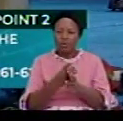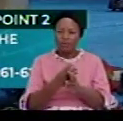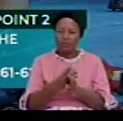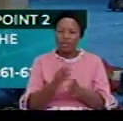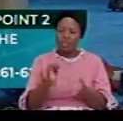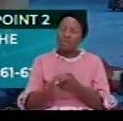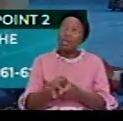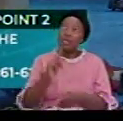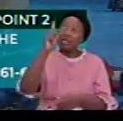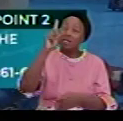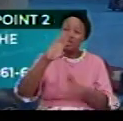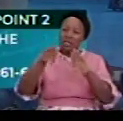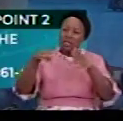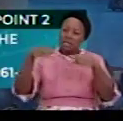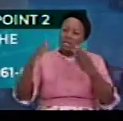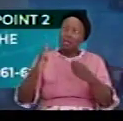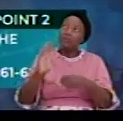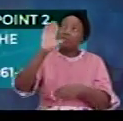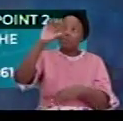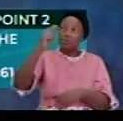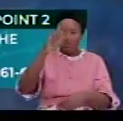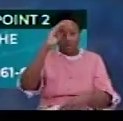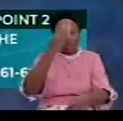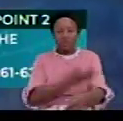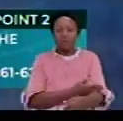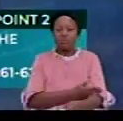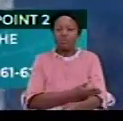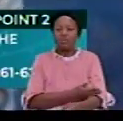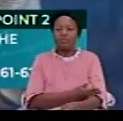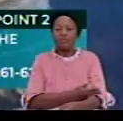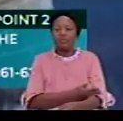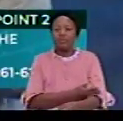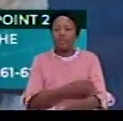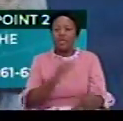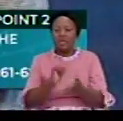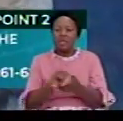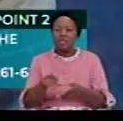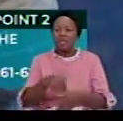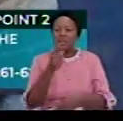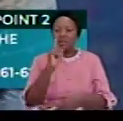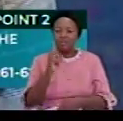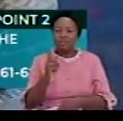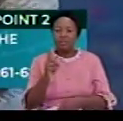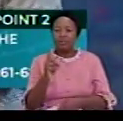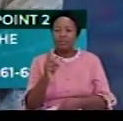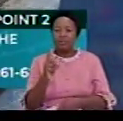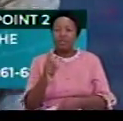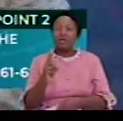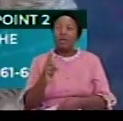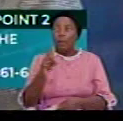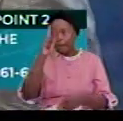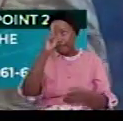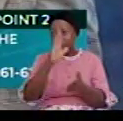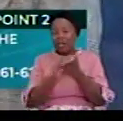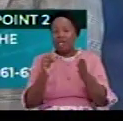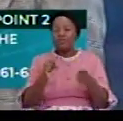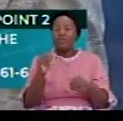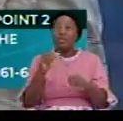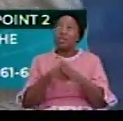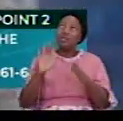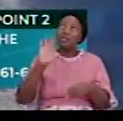he gave his only begotten Son, that whosoever believes in